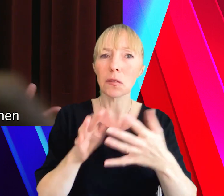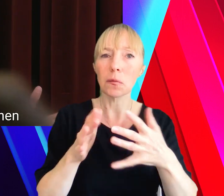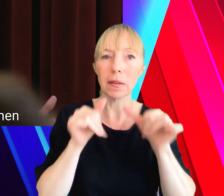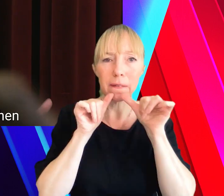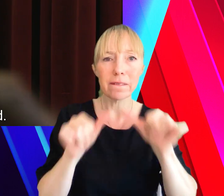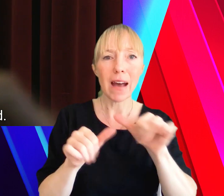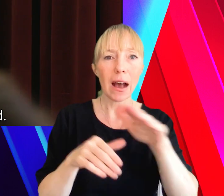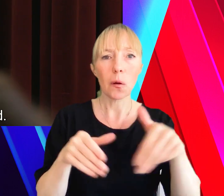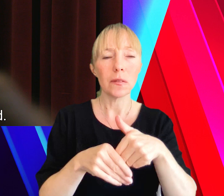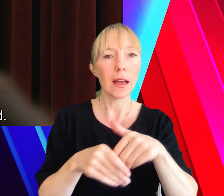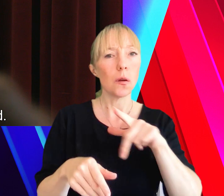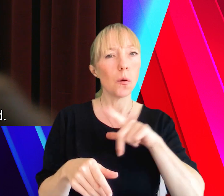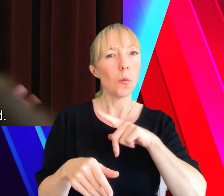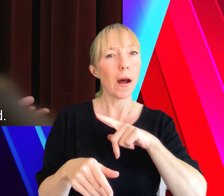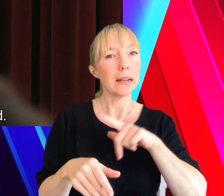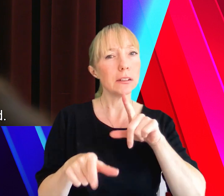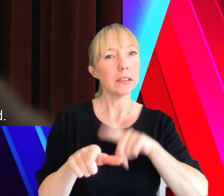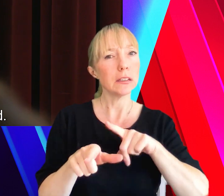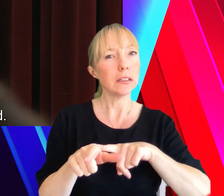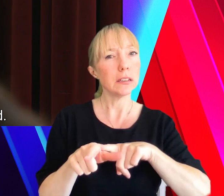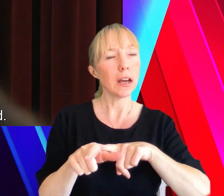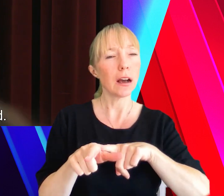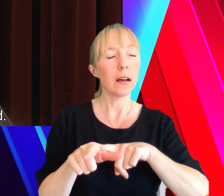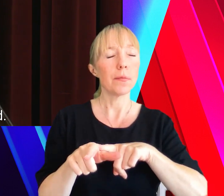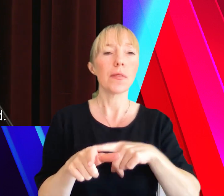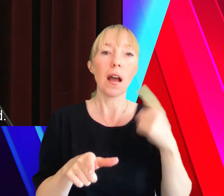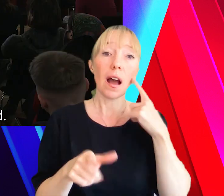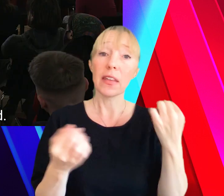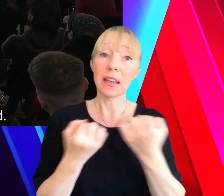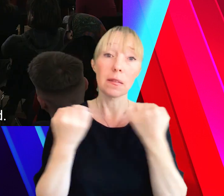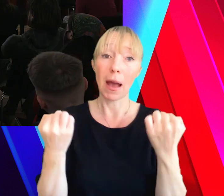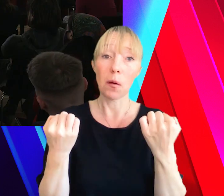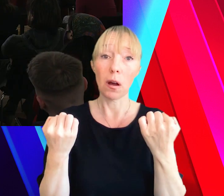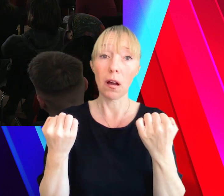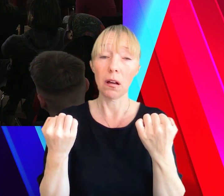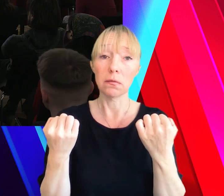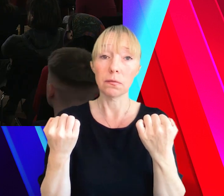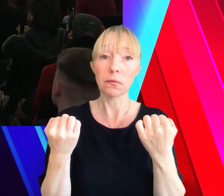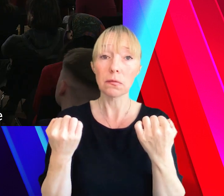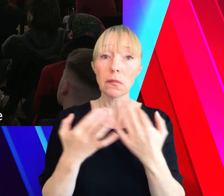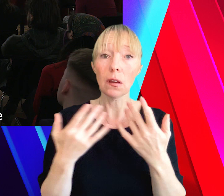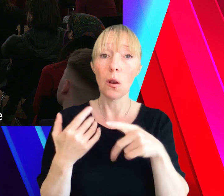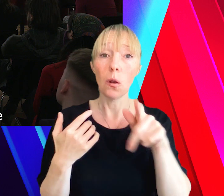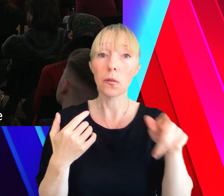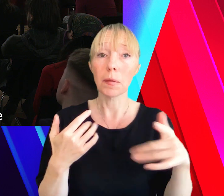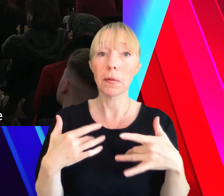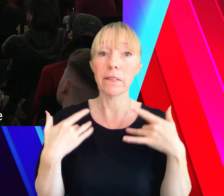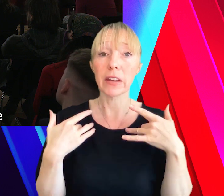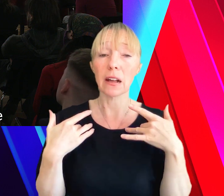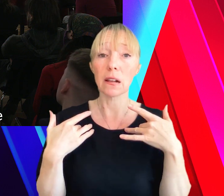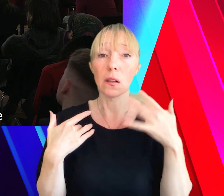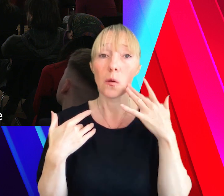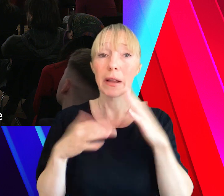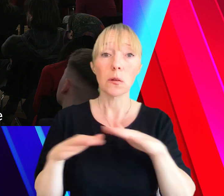lend itself to when it comes to sort of fan content? Why do young people feel sort of attached to it? What's the power thing? I feel like generally this, I guess, is for a lot